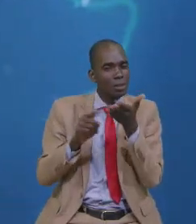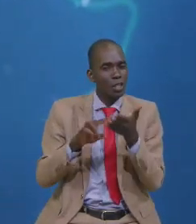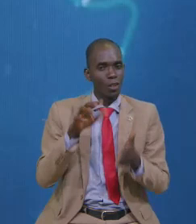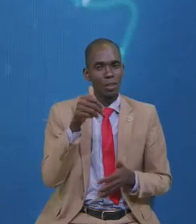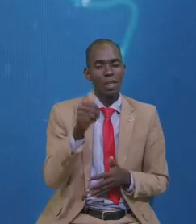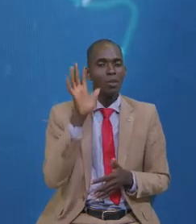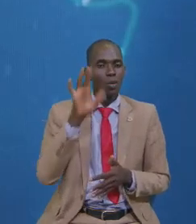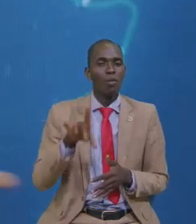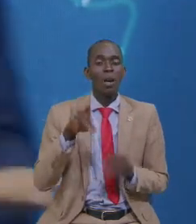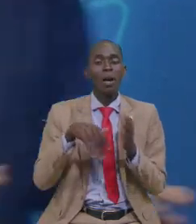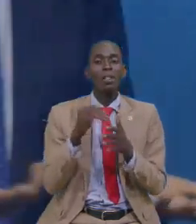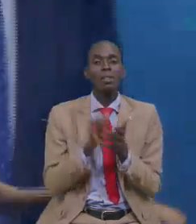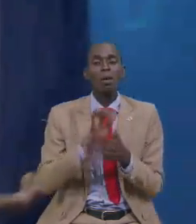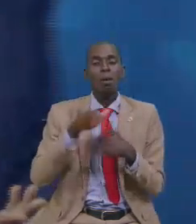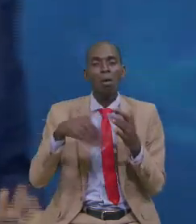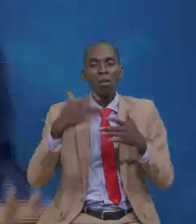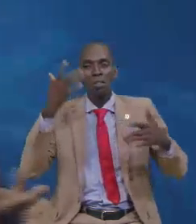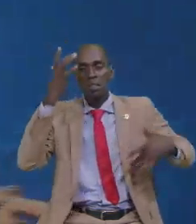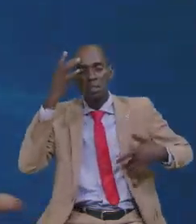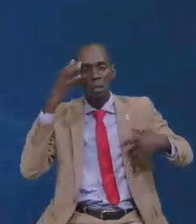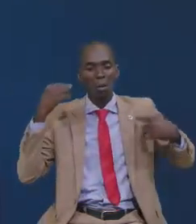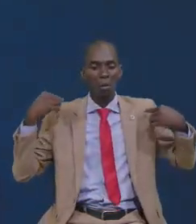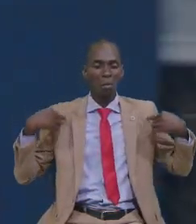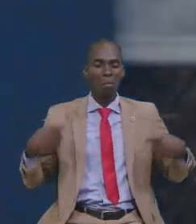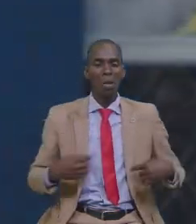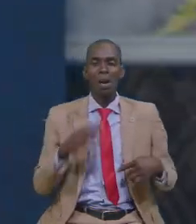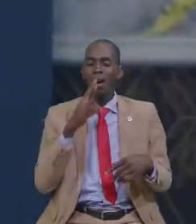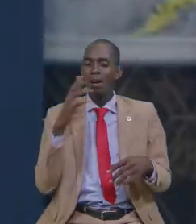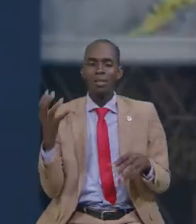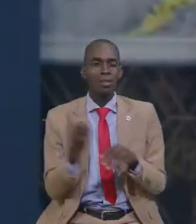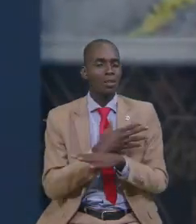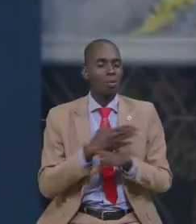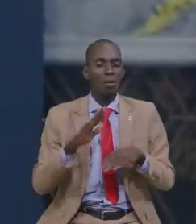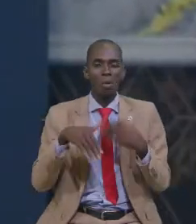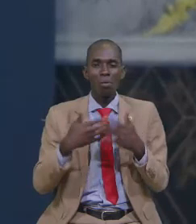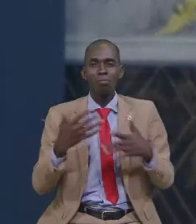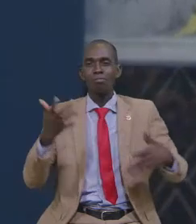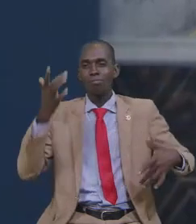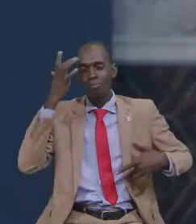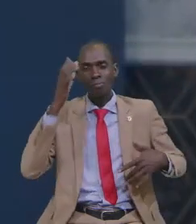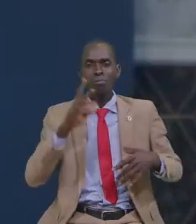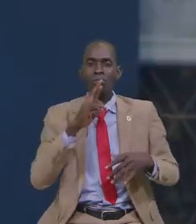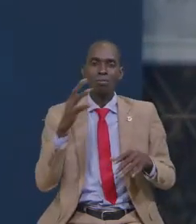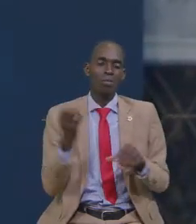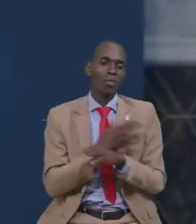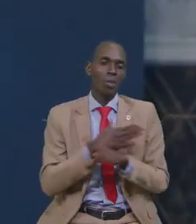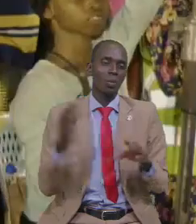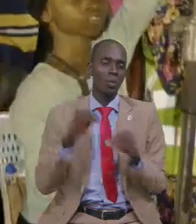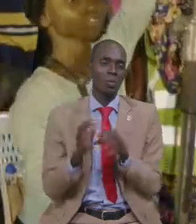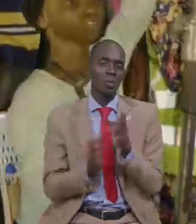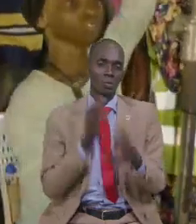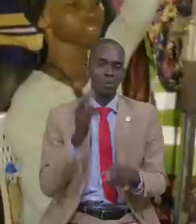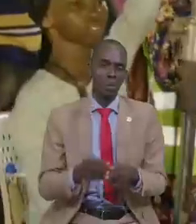gone. All those infirmities are gone. All those diseases are gone. In Jesus'